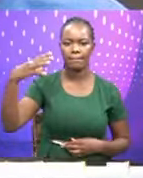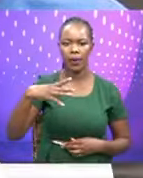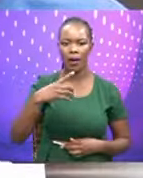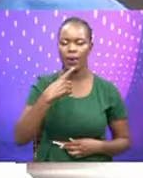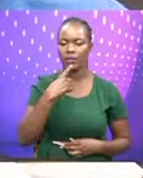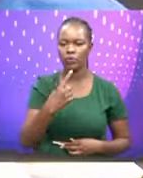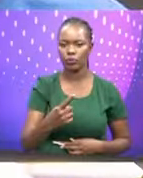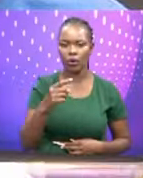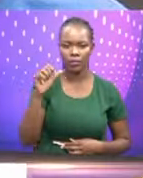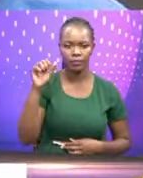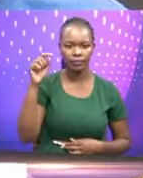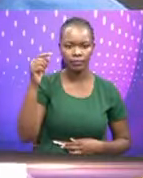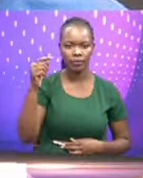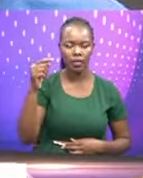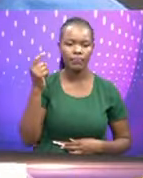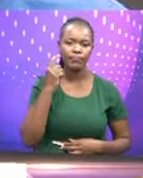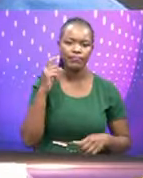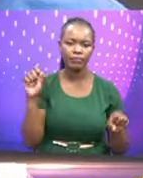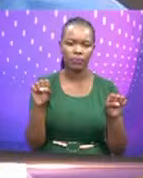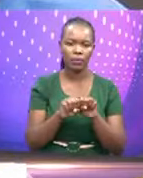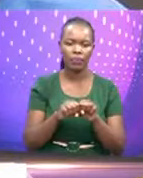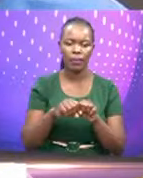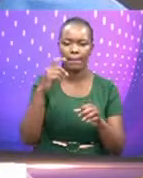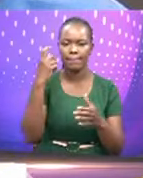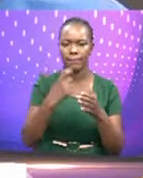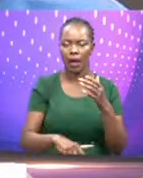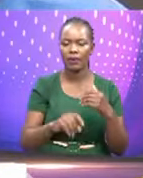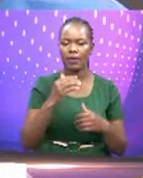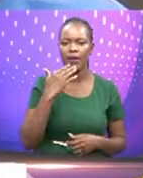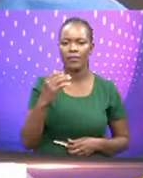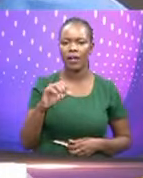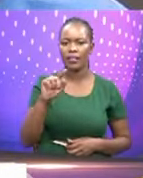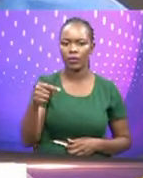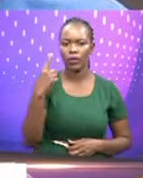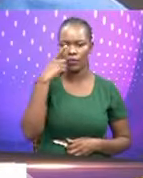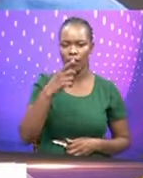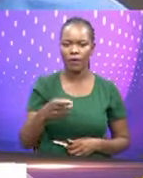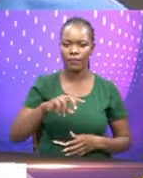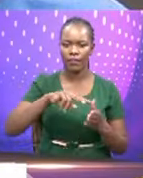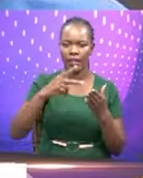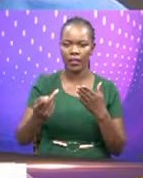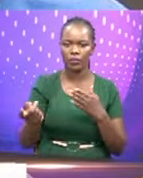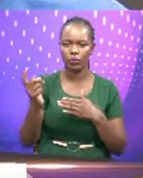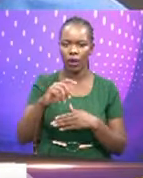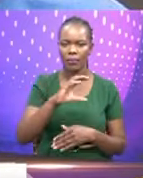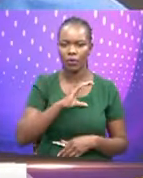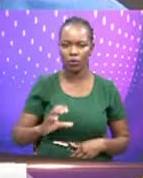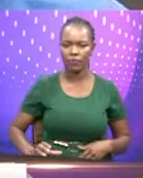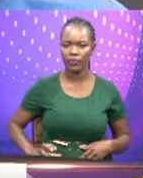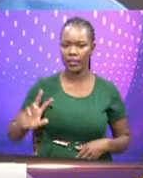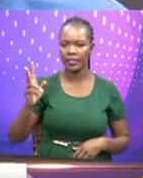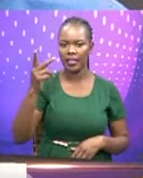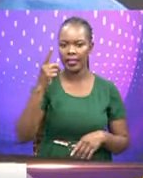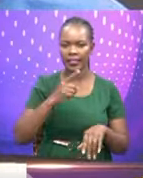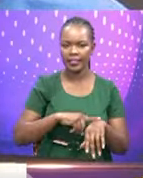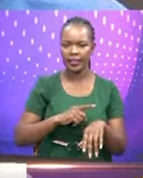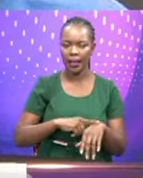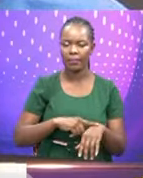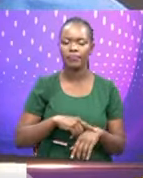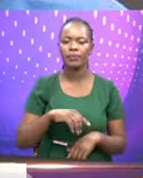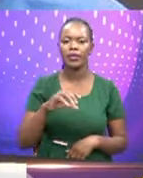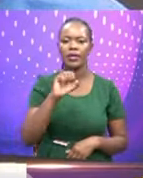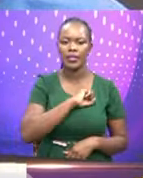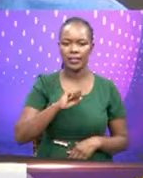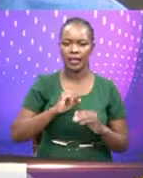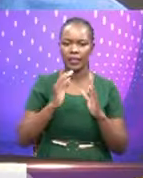Johnson Sakaja. Fwayi mar omenda maromo siling nus milion kuom rem chopo e nyim committee no kuom thuolo mar ariyo. Senator ma Nairobi Edwin Sifuna